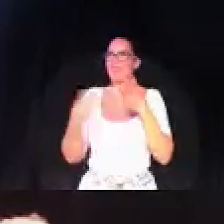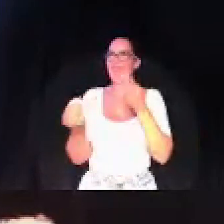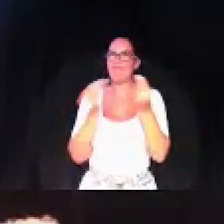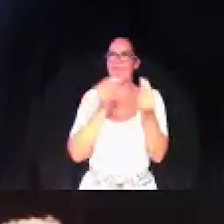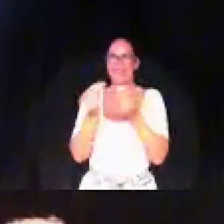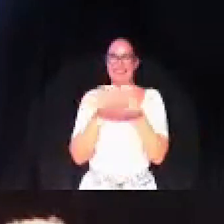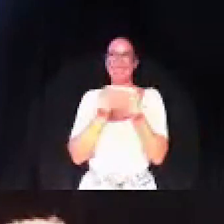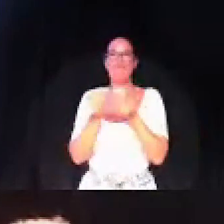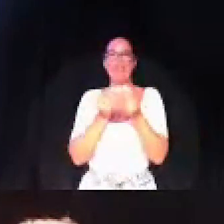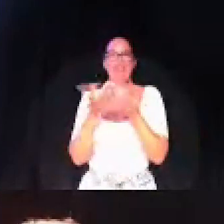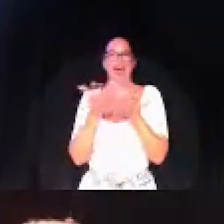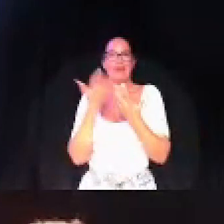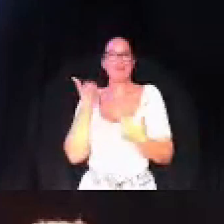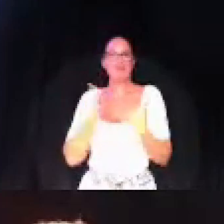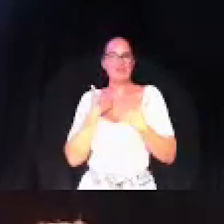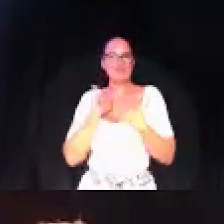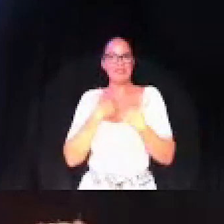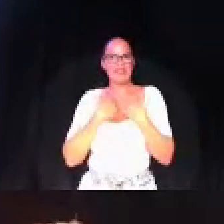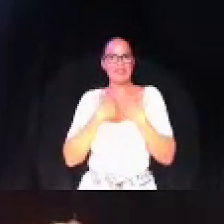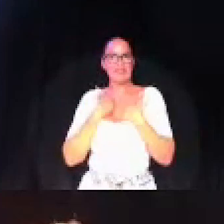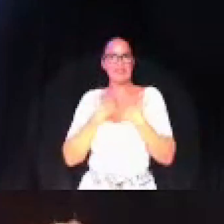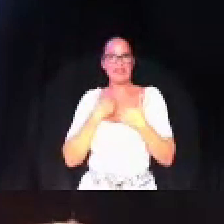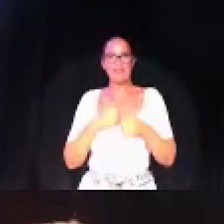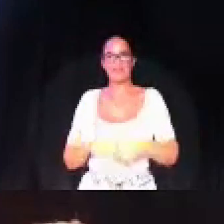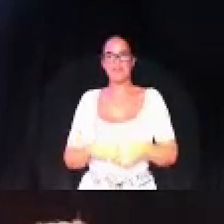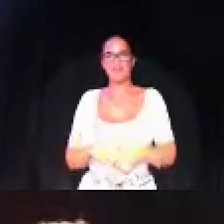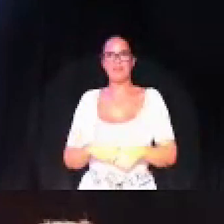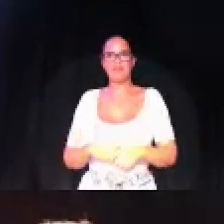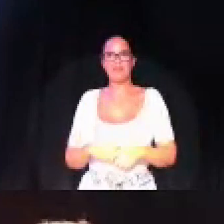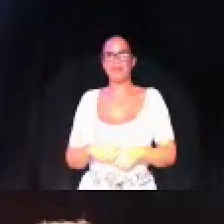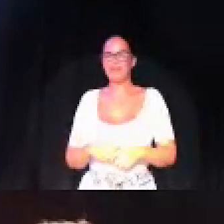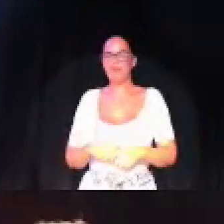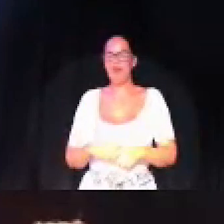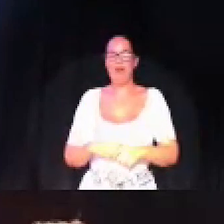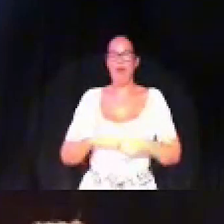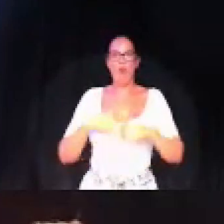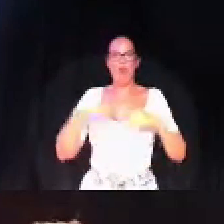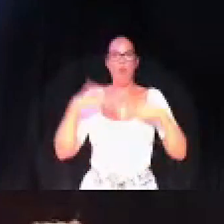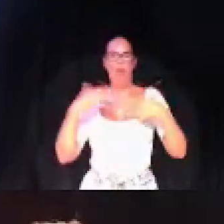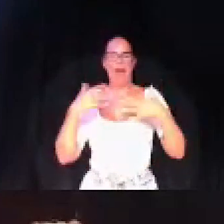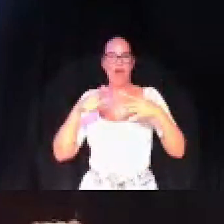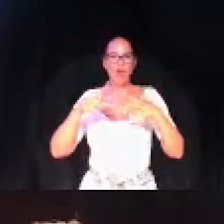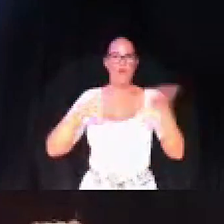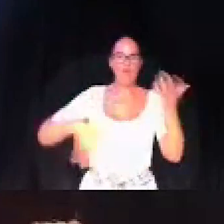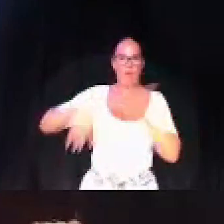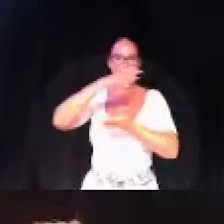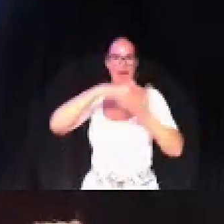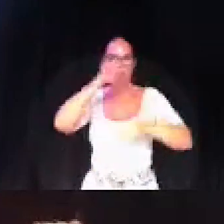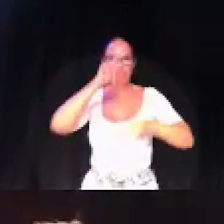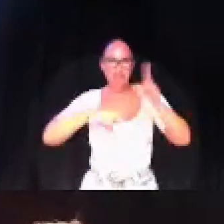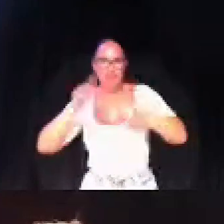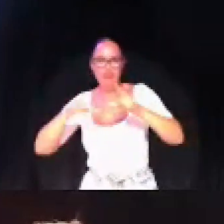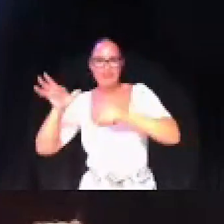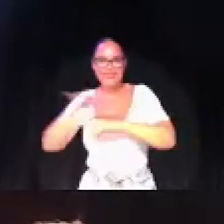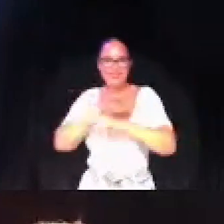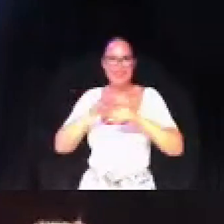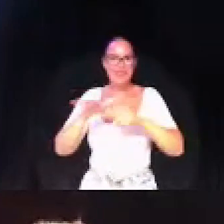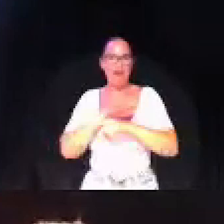think is really interesting. I think the way that you've combined multiple different sensors in this way is a really interesting approach.